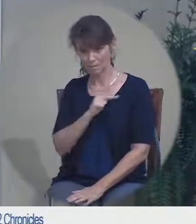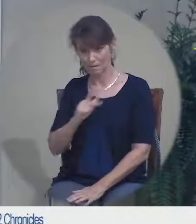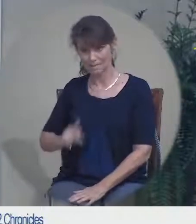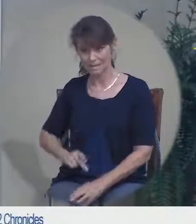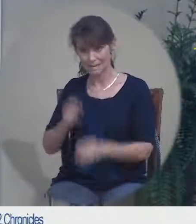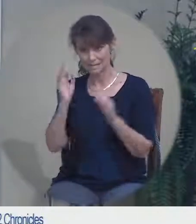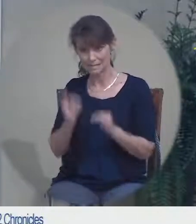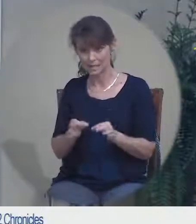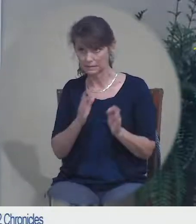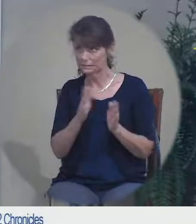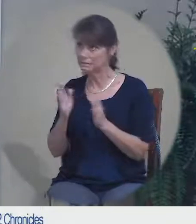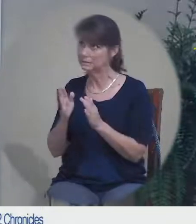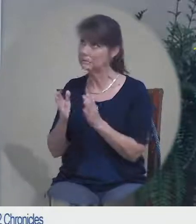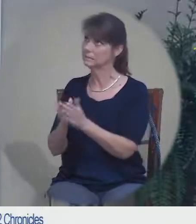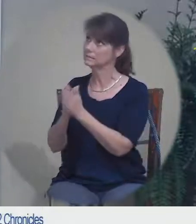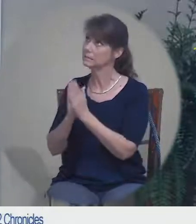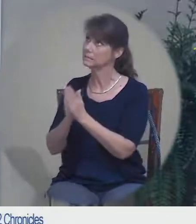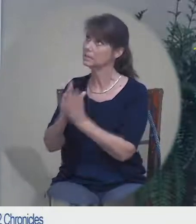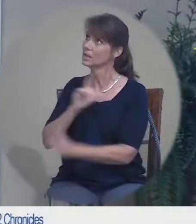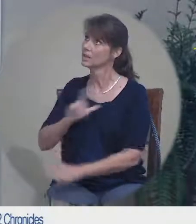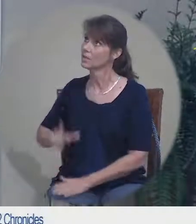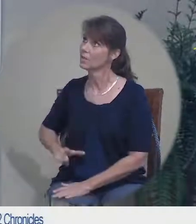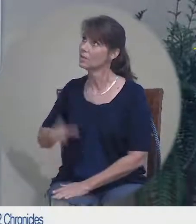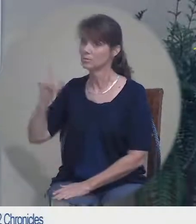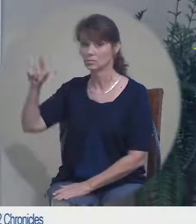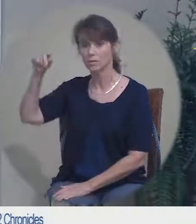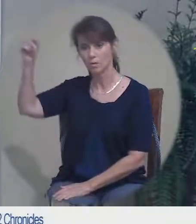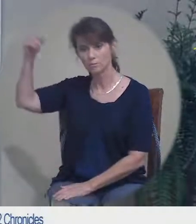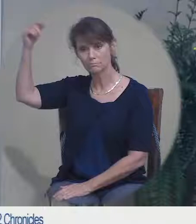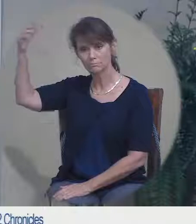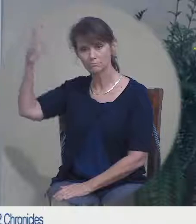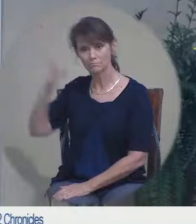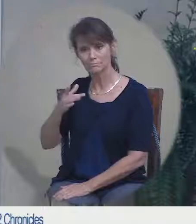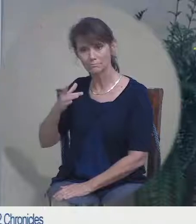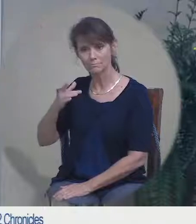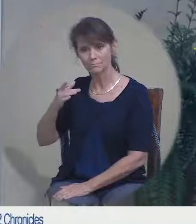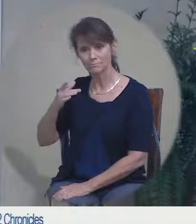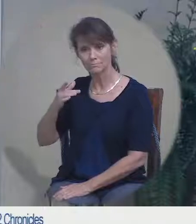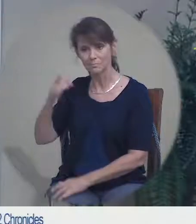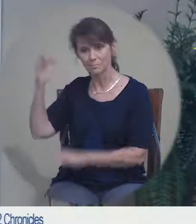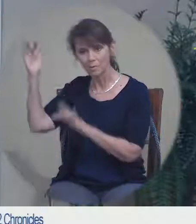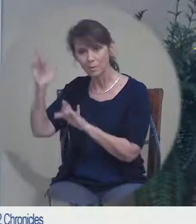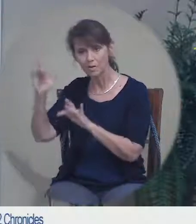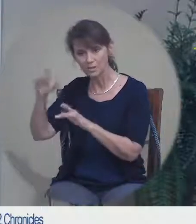the Lord's favor, the Lord was merciful. The Lord was gracious.